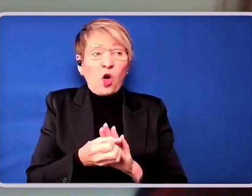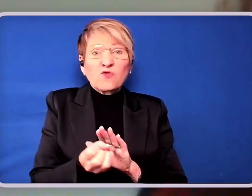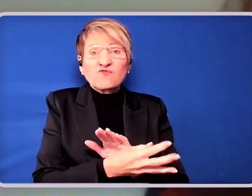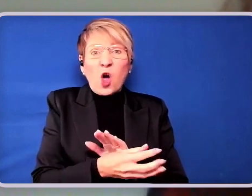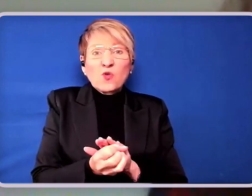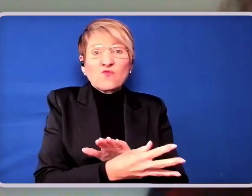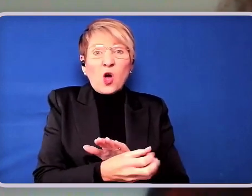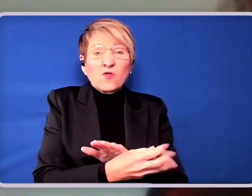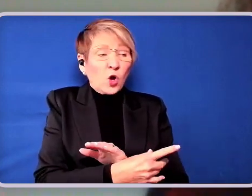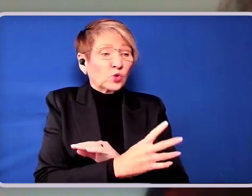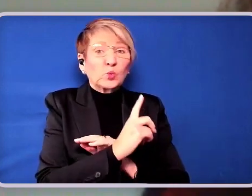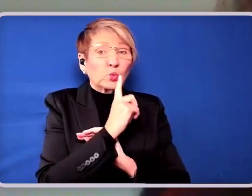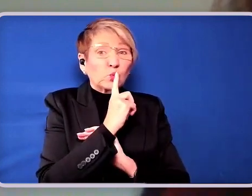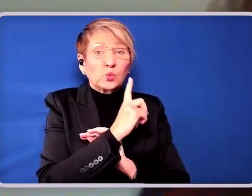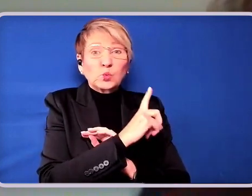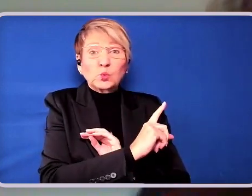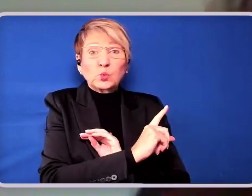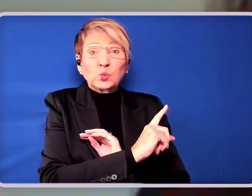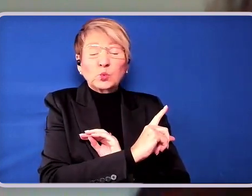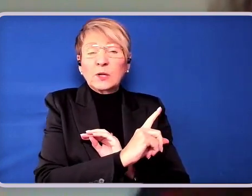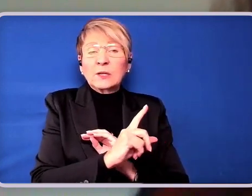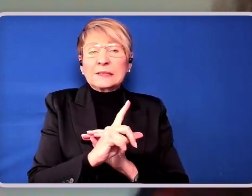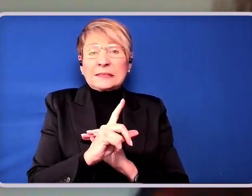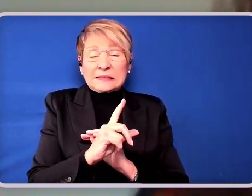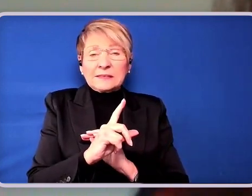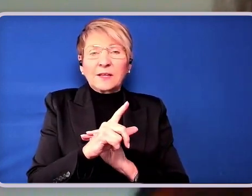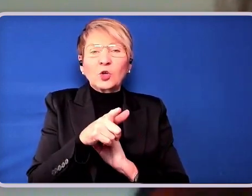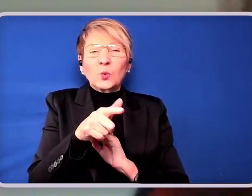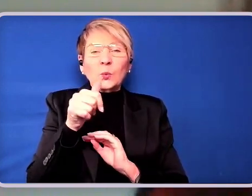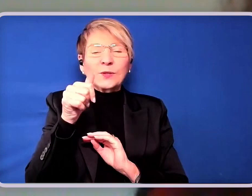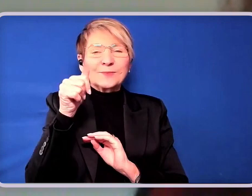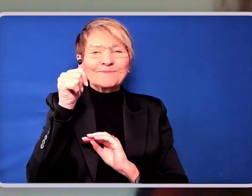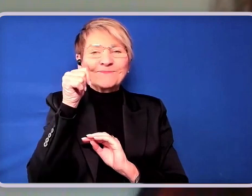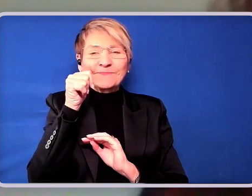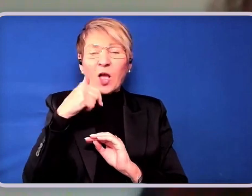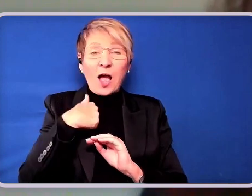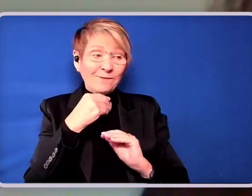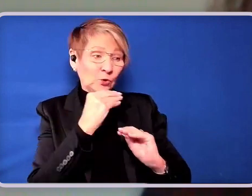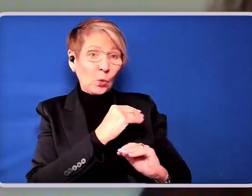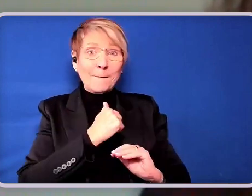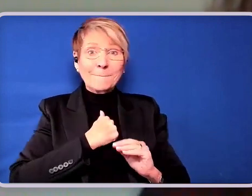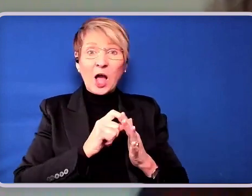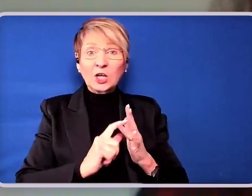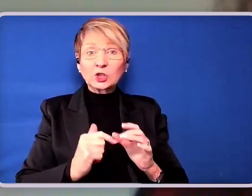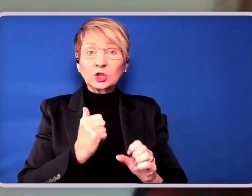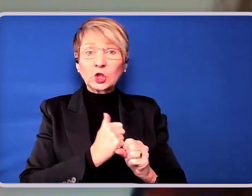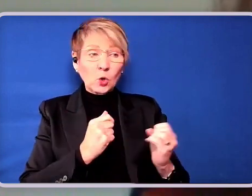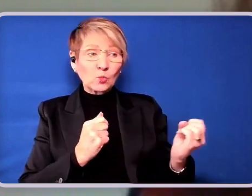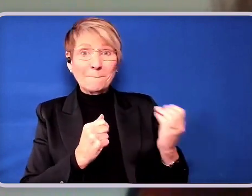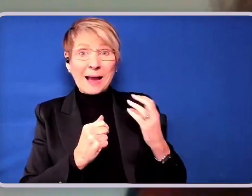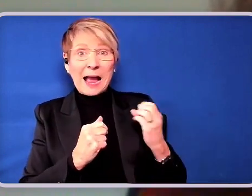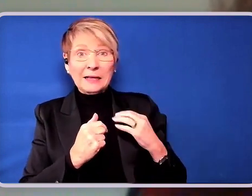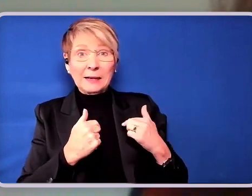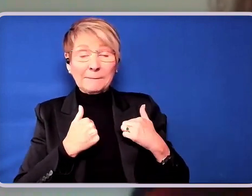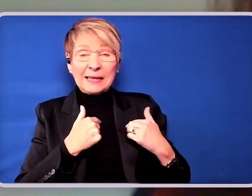a session where some of you might have come. You'll know that I have actually taught my dog now to bark at me and interrupt me when